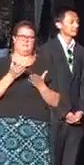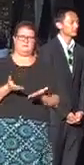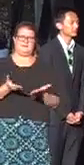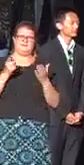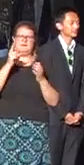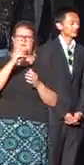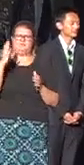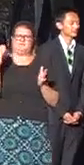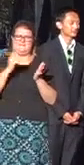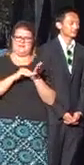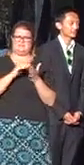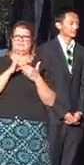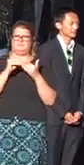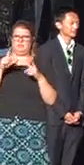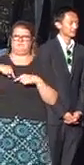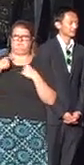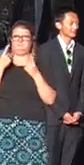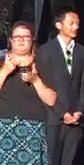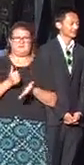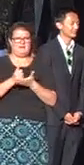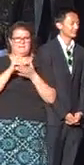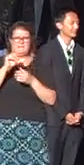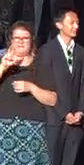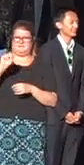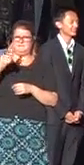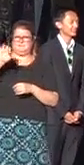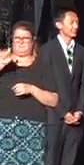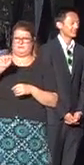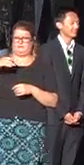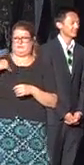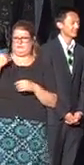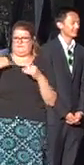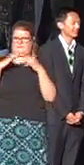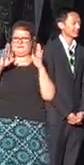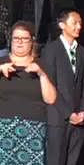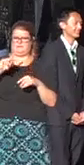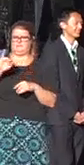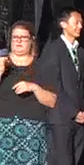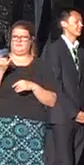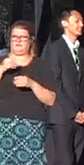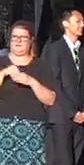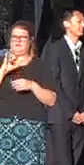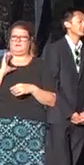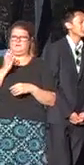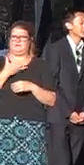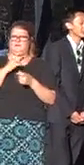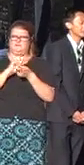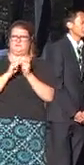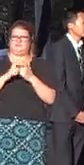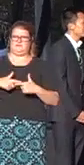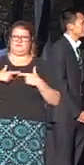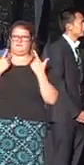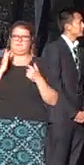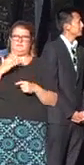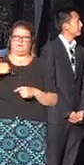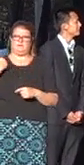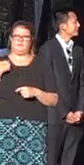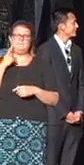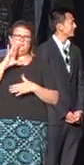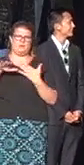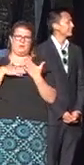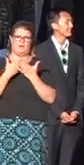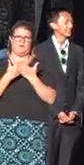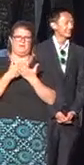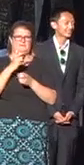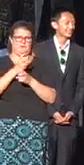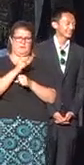of thousands of dollars to help the Sunburst Youth Housing Project and are changing the lives of our youth. For all of